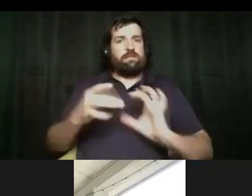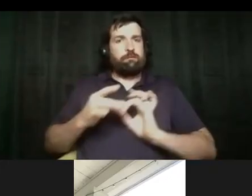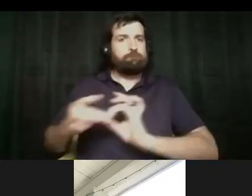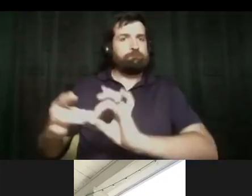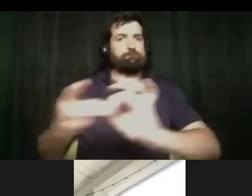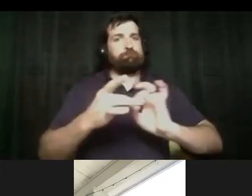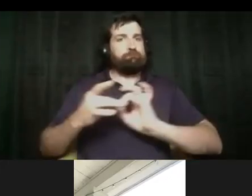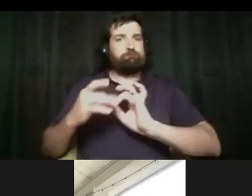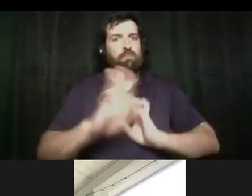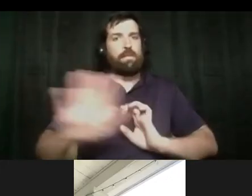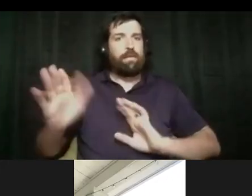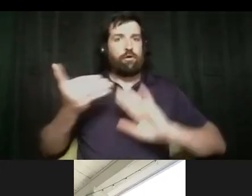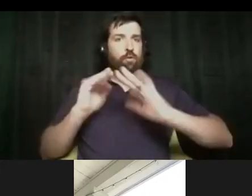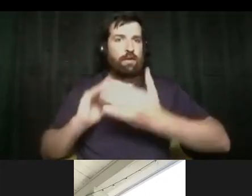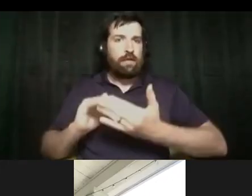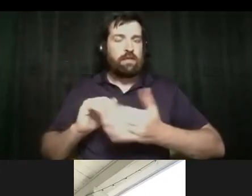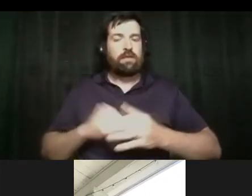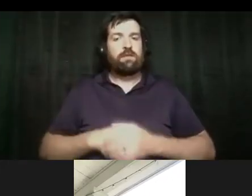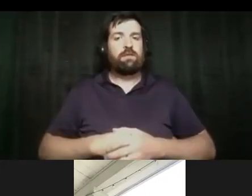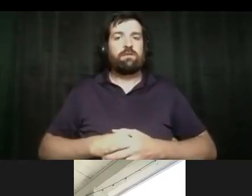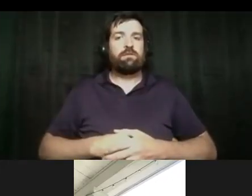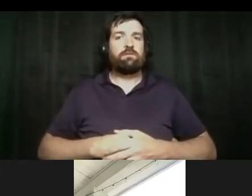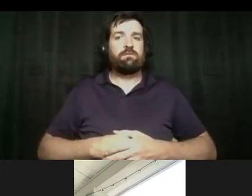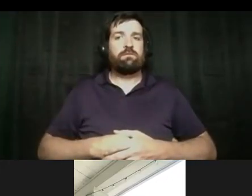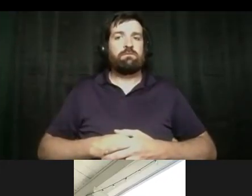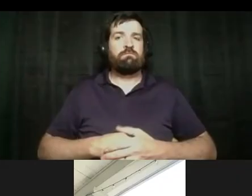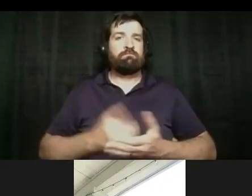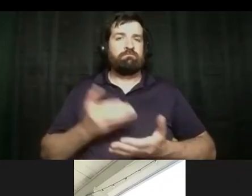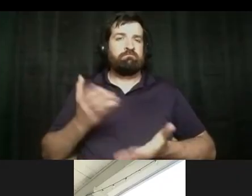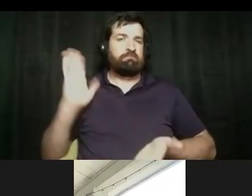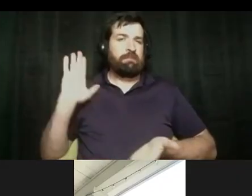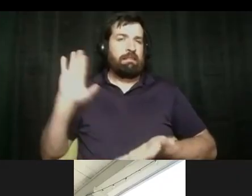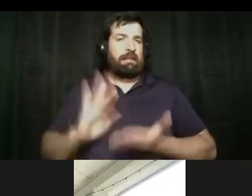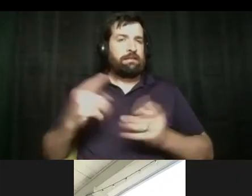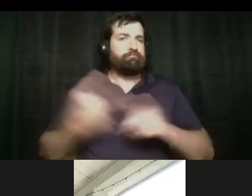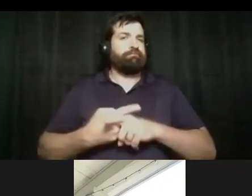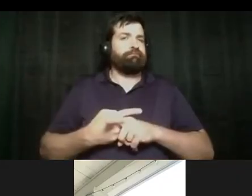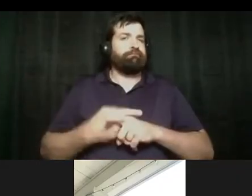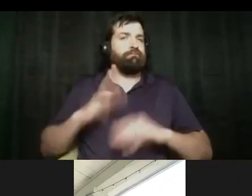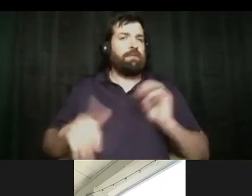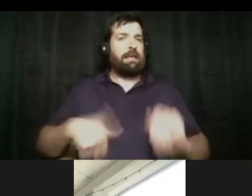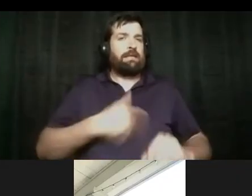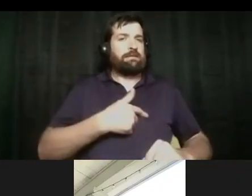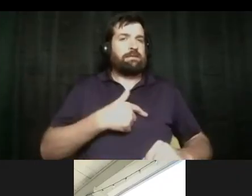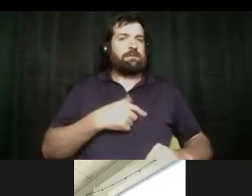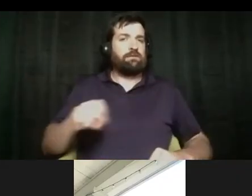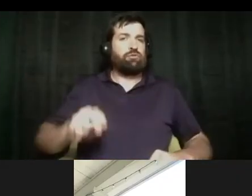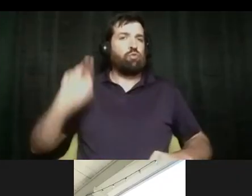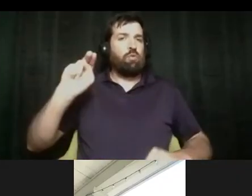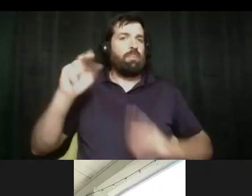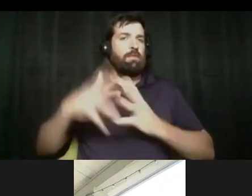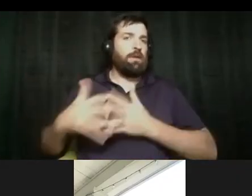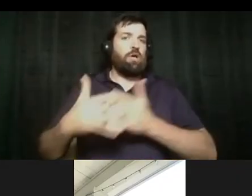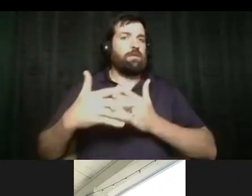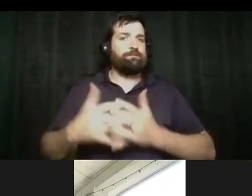their communities, and maybe not quite as divisive as we have been in North America.